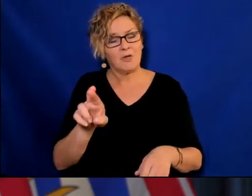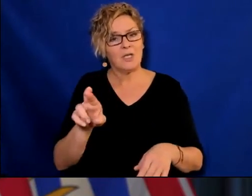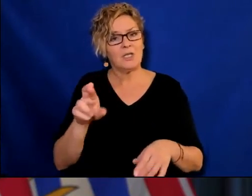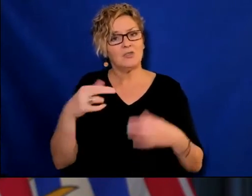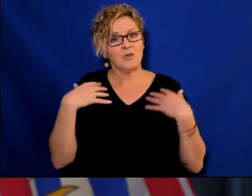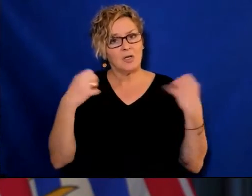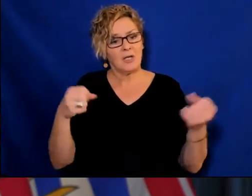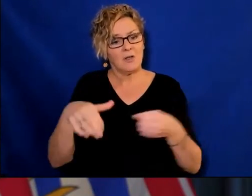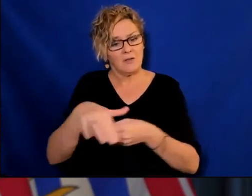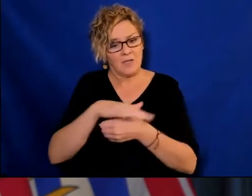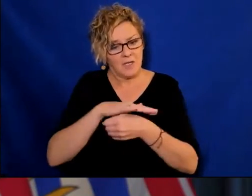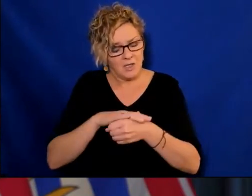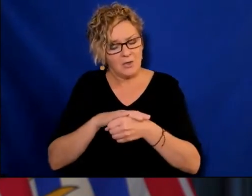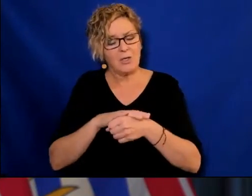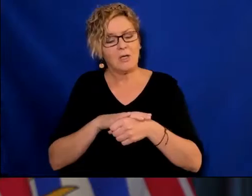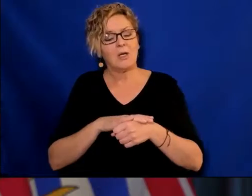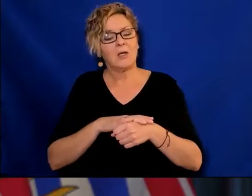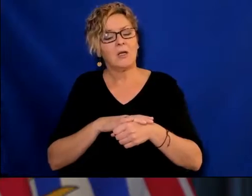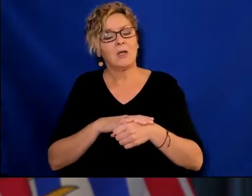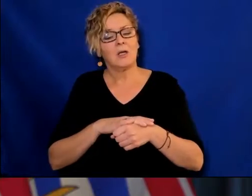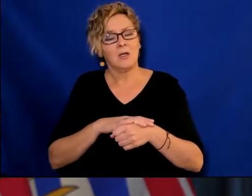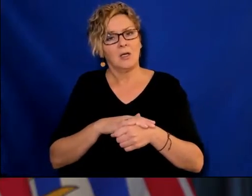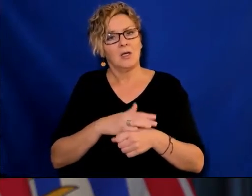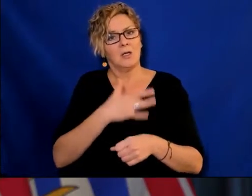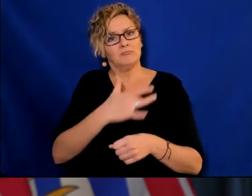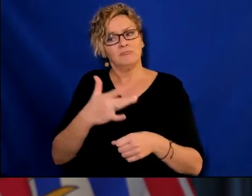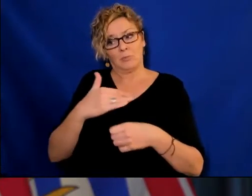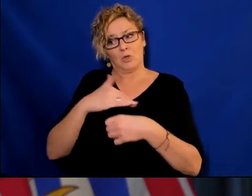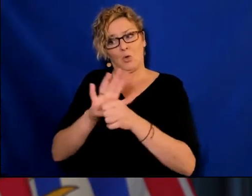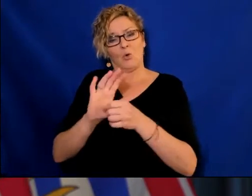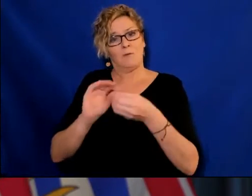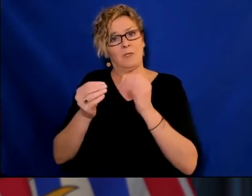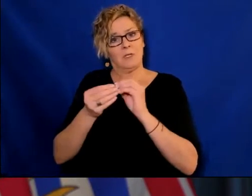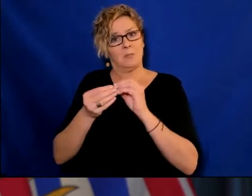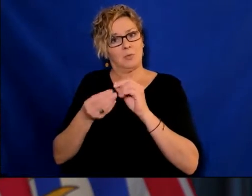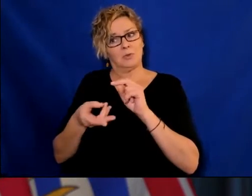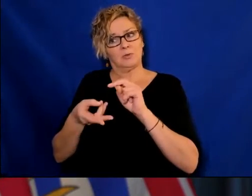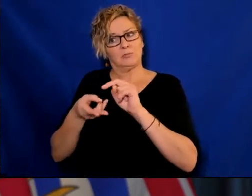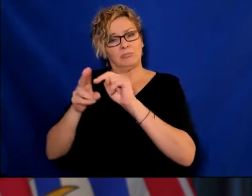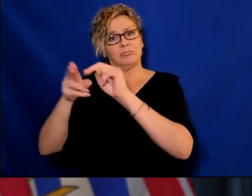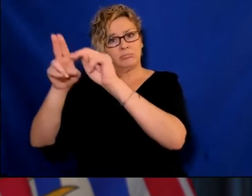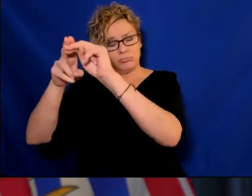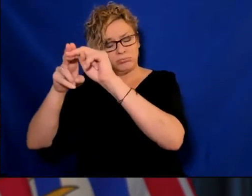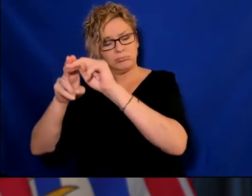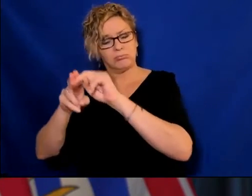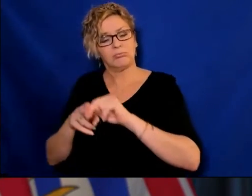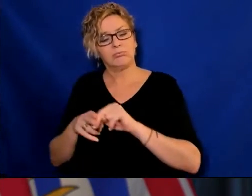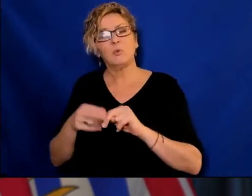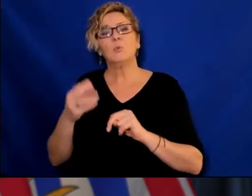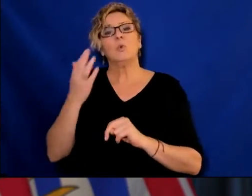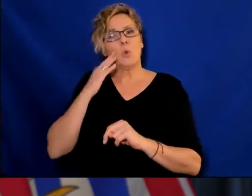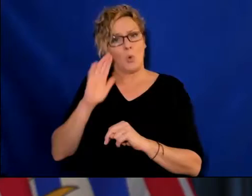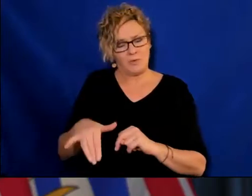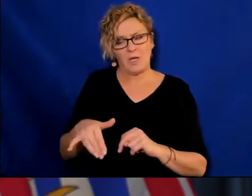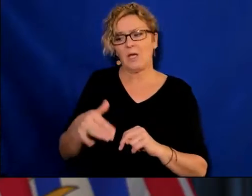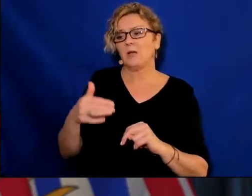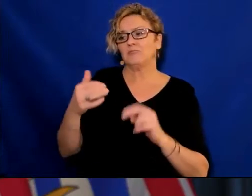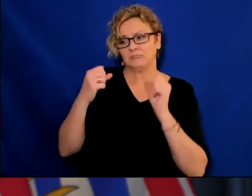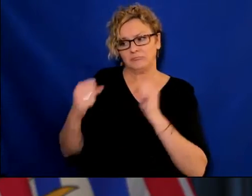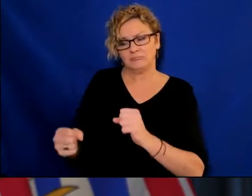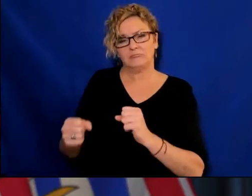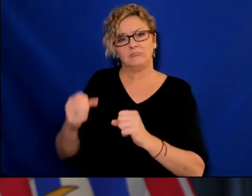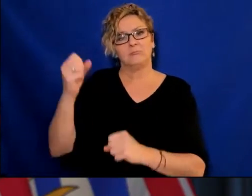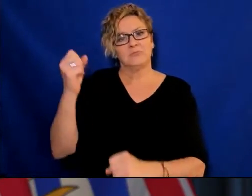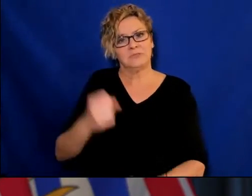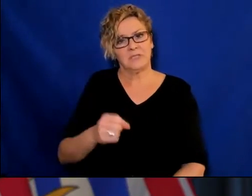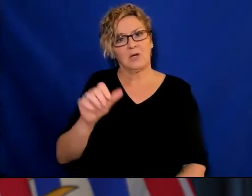have a large and very vibrant, active community there. So yes, we have seen transmission in that community related